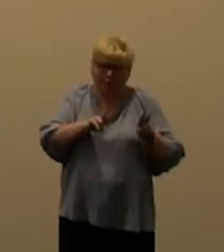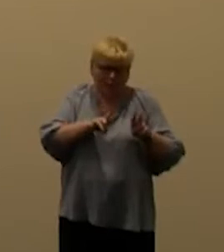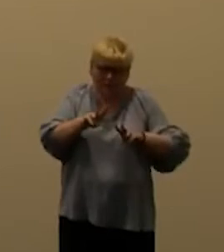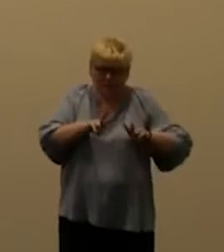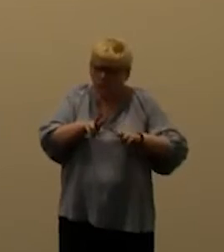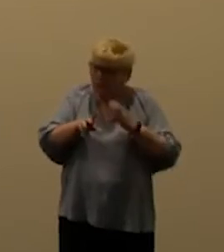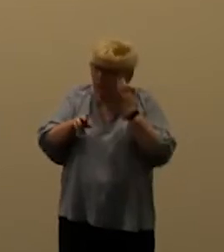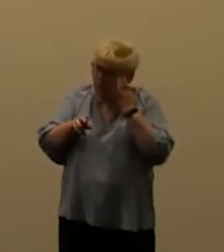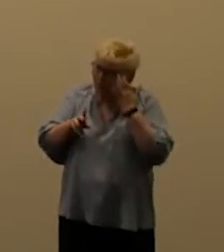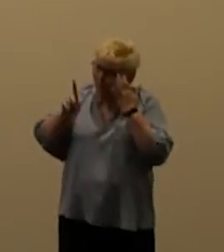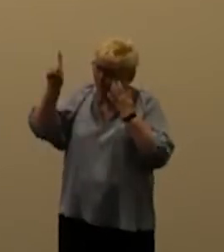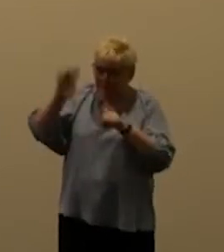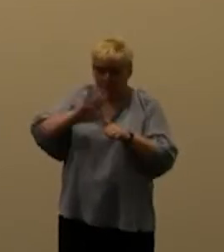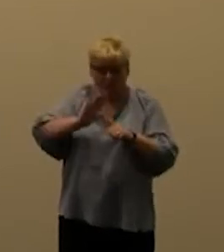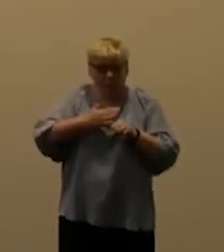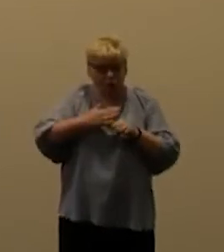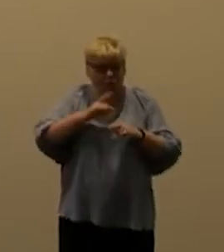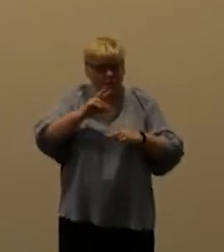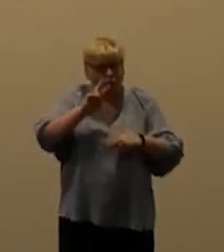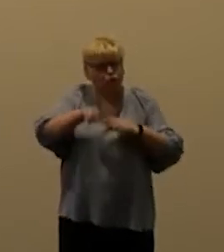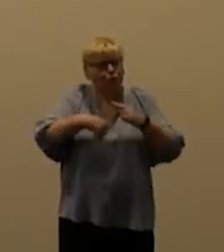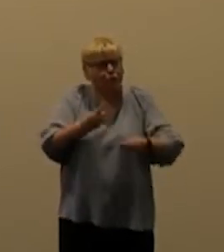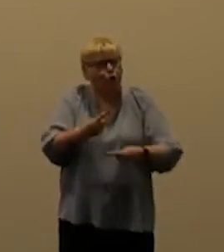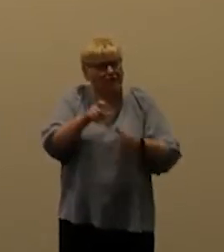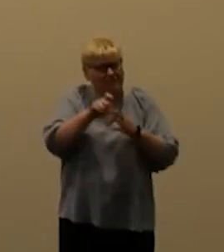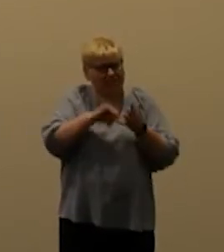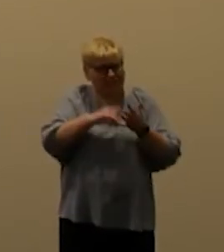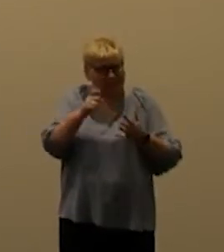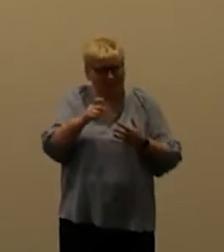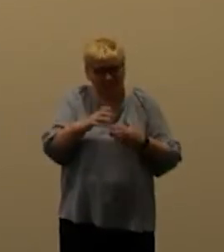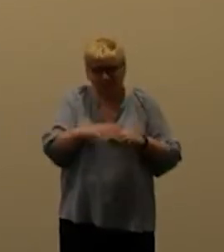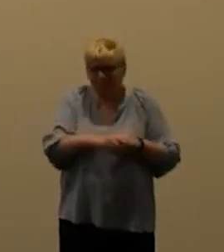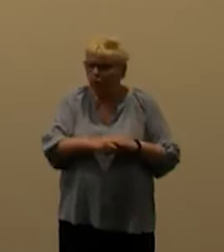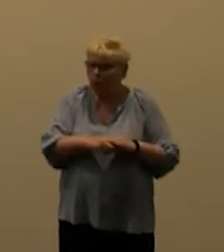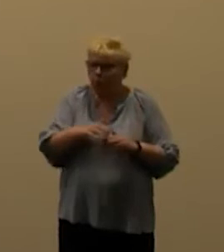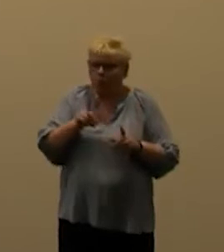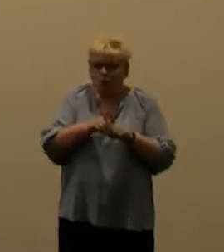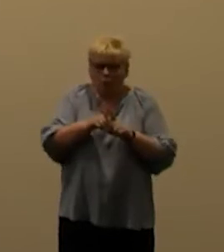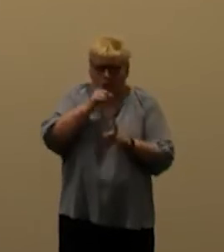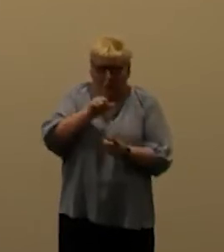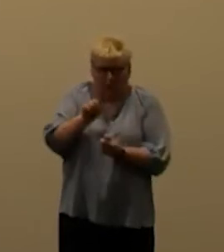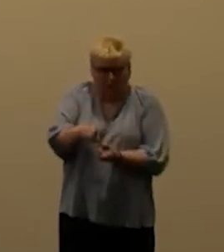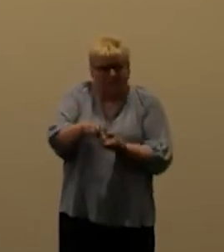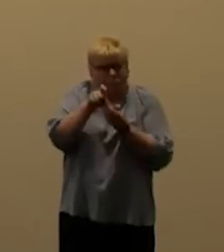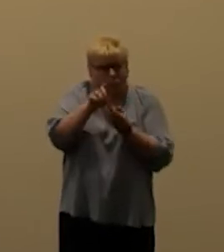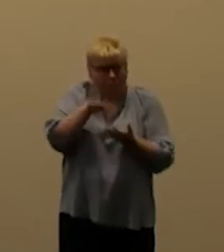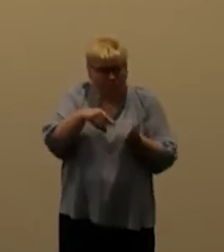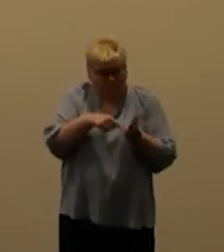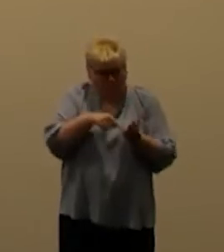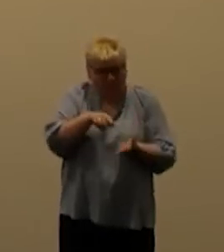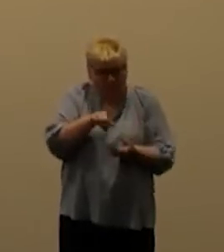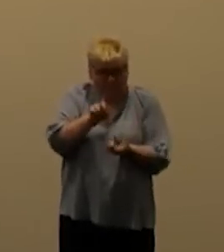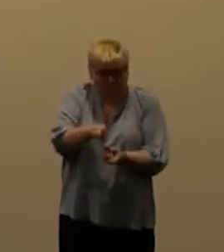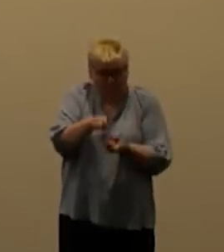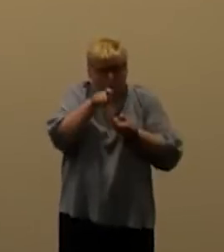the first module that can do reverse DSC, so reverse desired state config. So we can go pull the configuration out of the tenant, which is